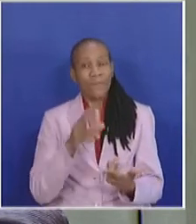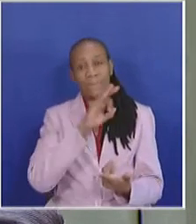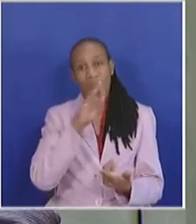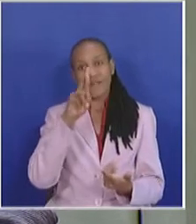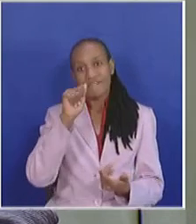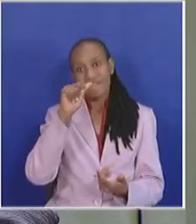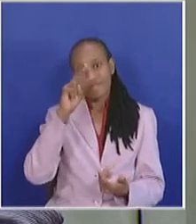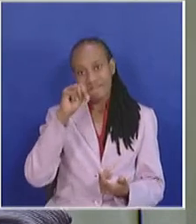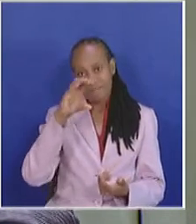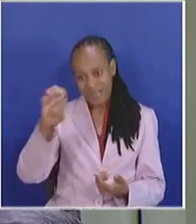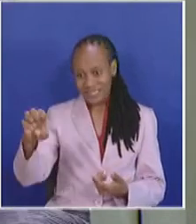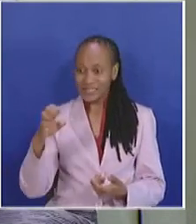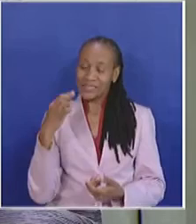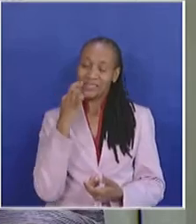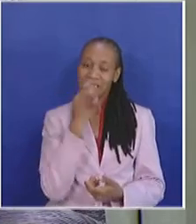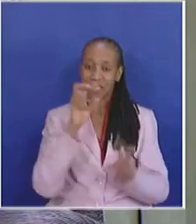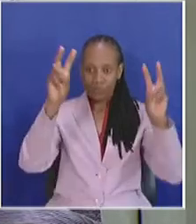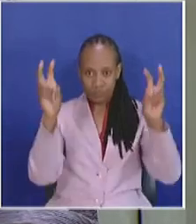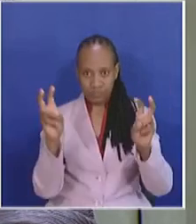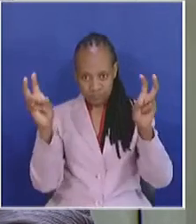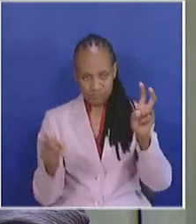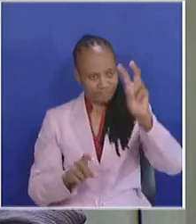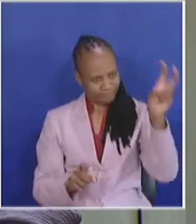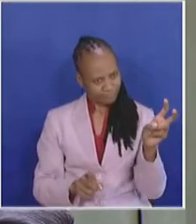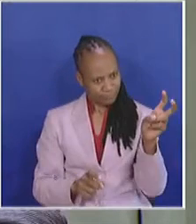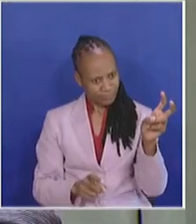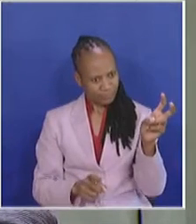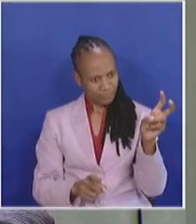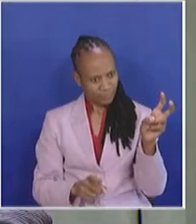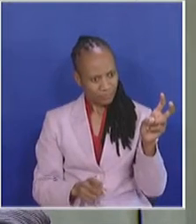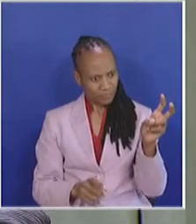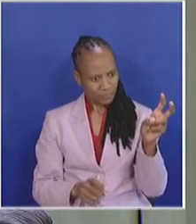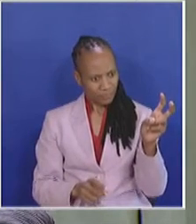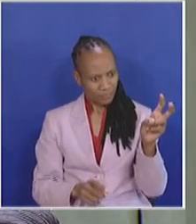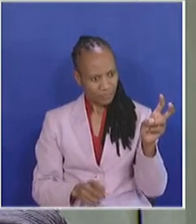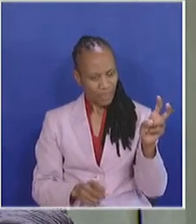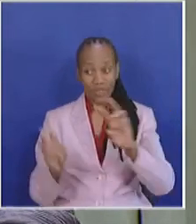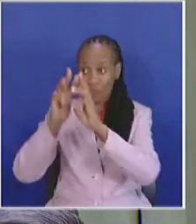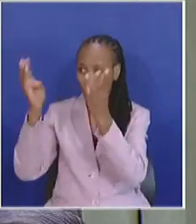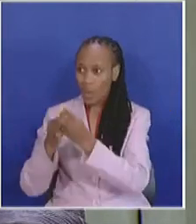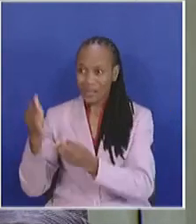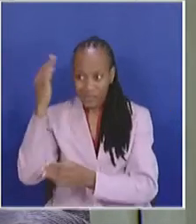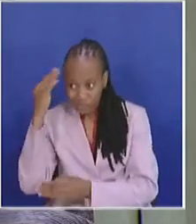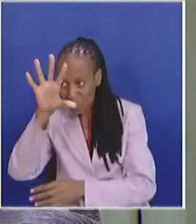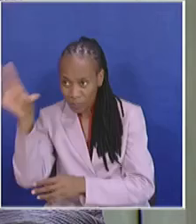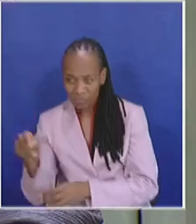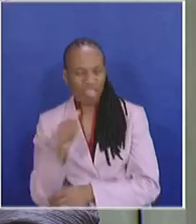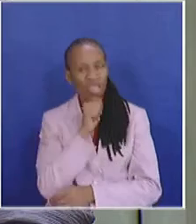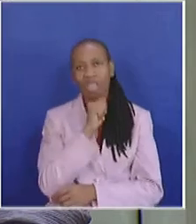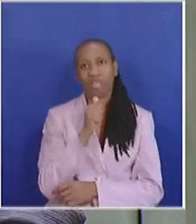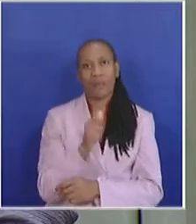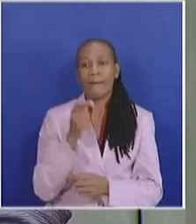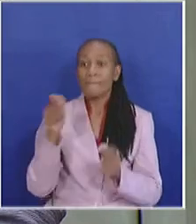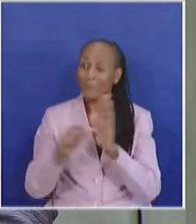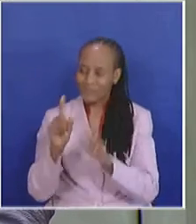when he said, I quote, "What matters is not to know the world, but to change it,"